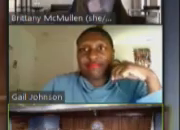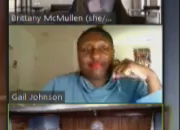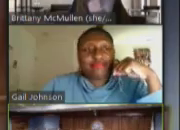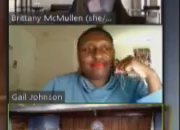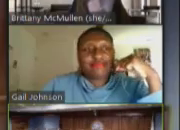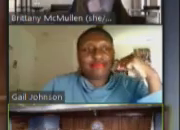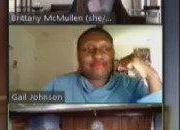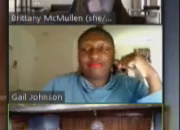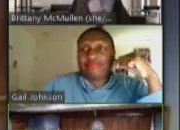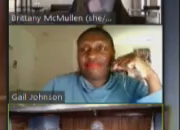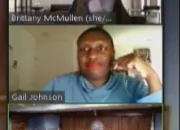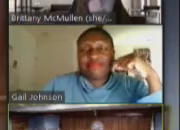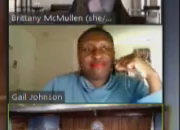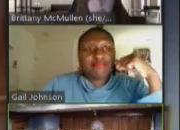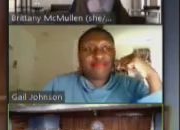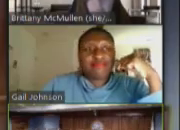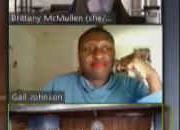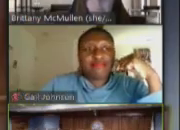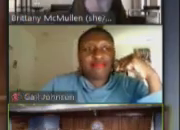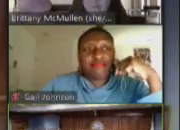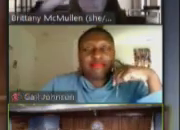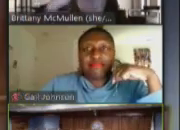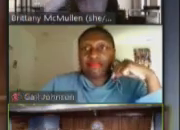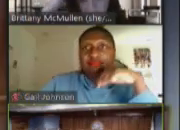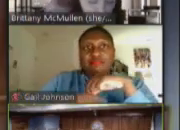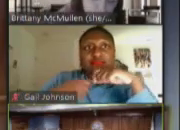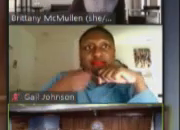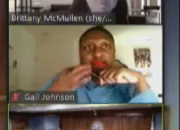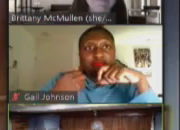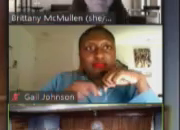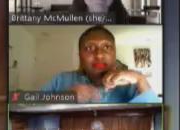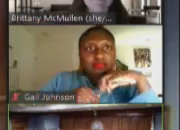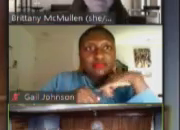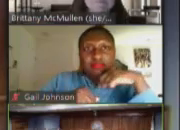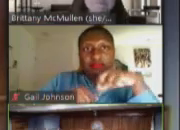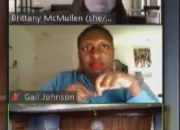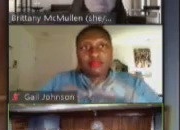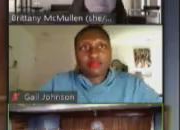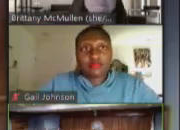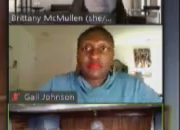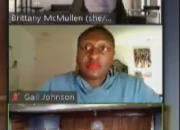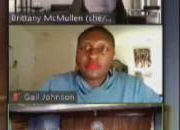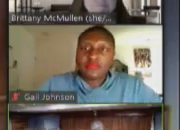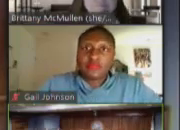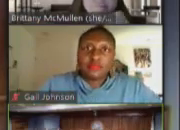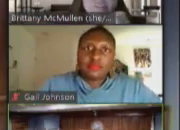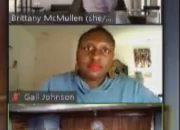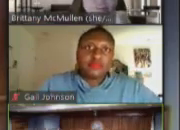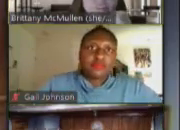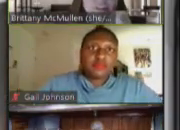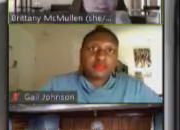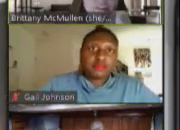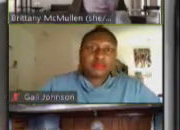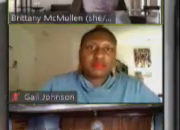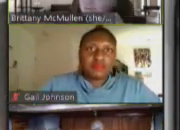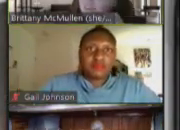communications? Okay, nobody else. Thank you, Commissioner Johnson, for disclosing that. And back to you, Ms. McMullen.